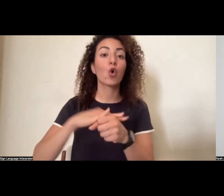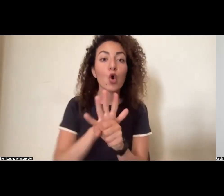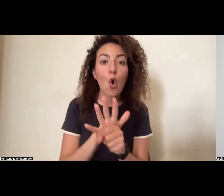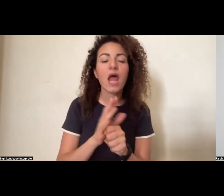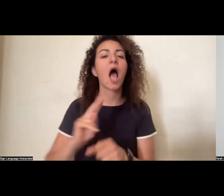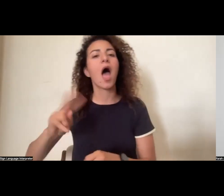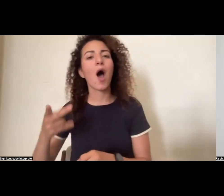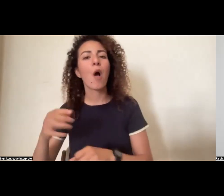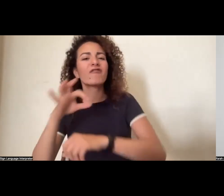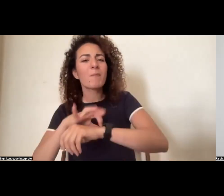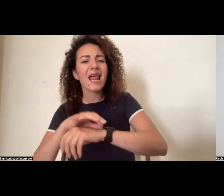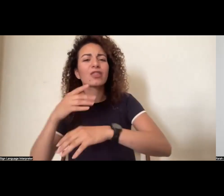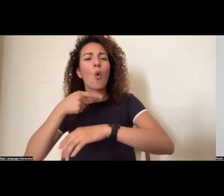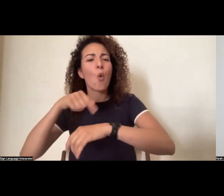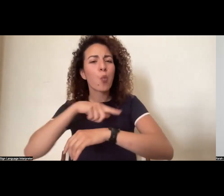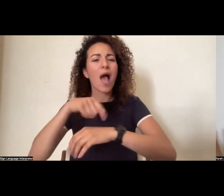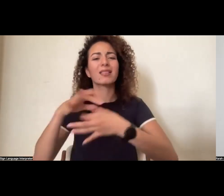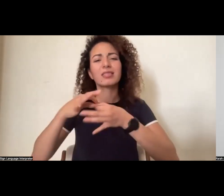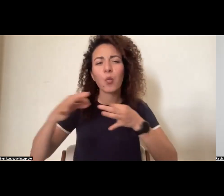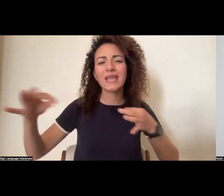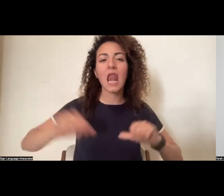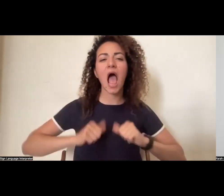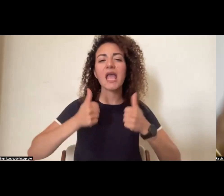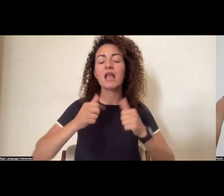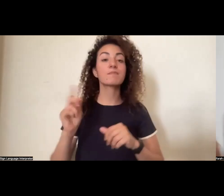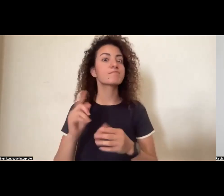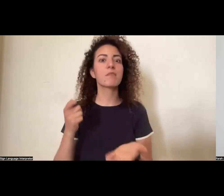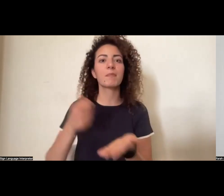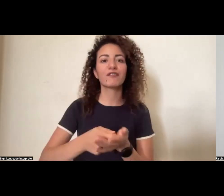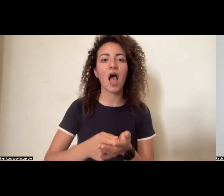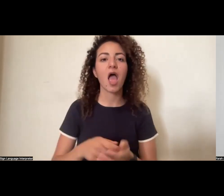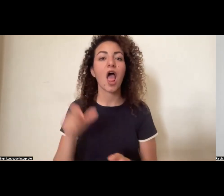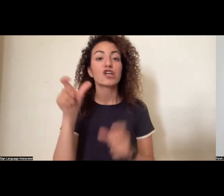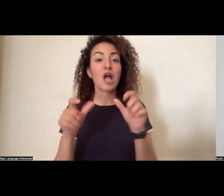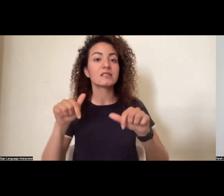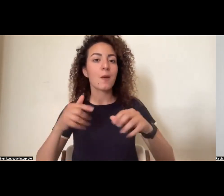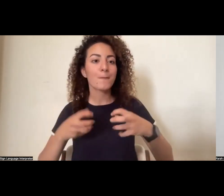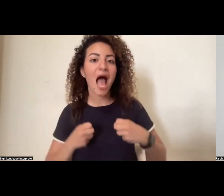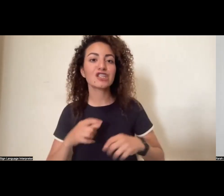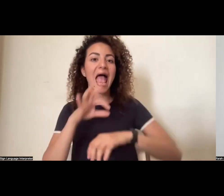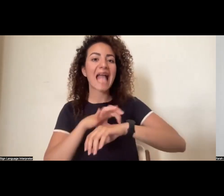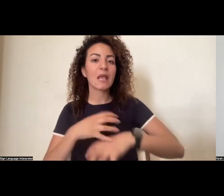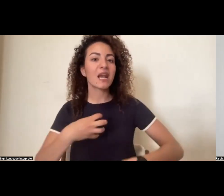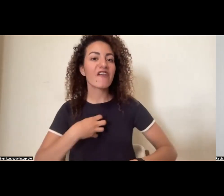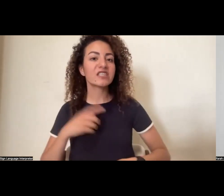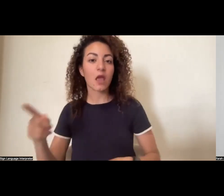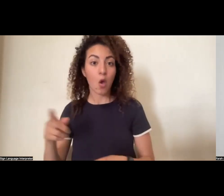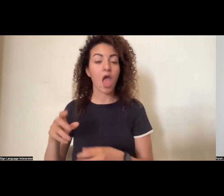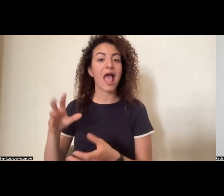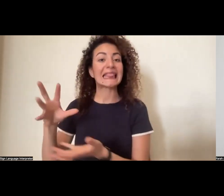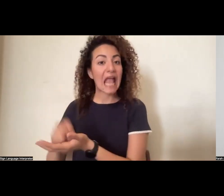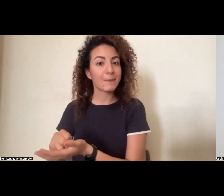either, and so they do not also cover people with schizophrenia who need psychiatric attention, who need some medical attention or